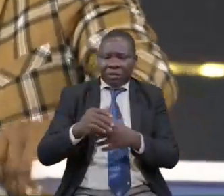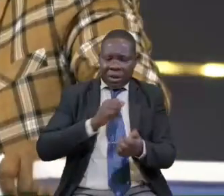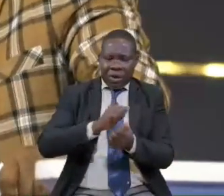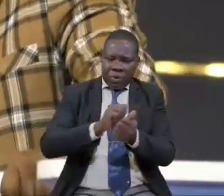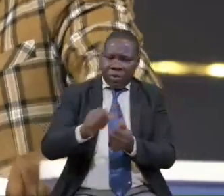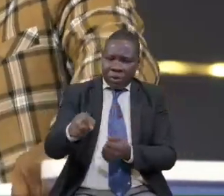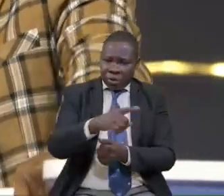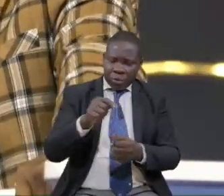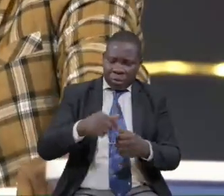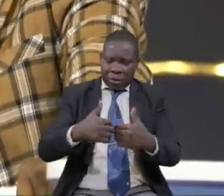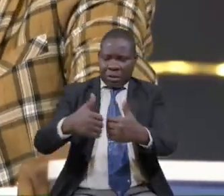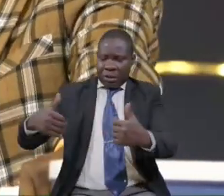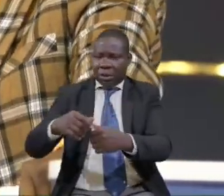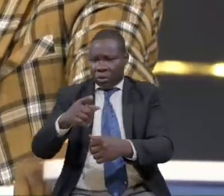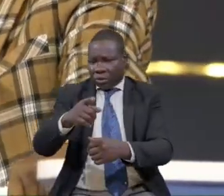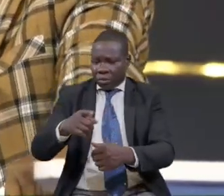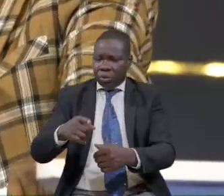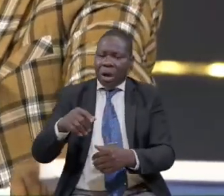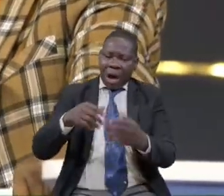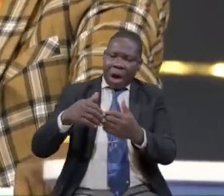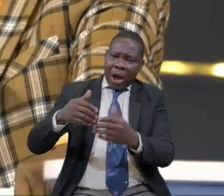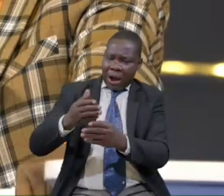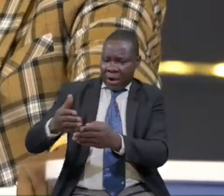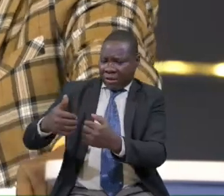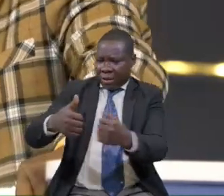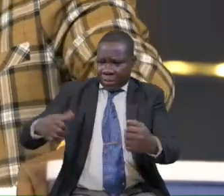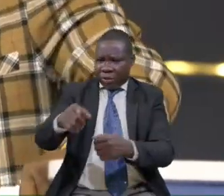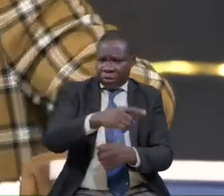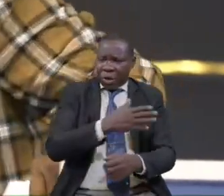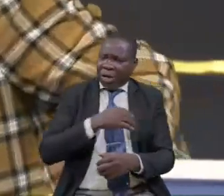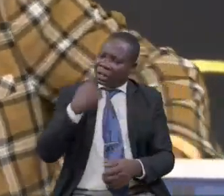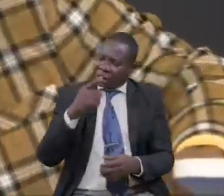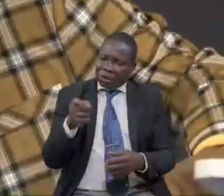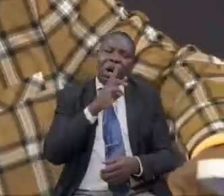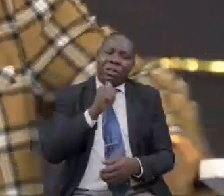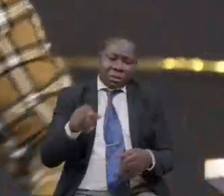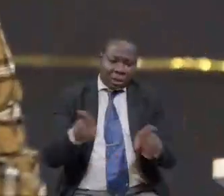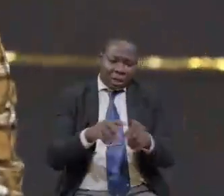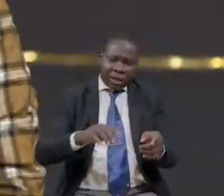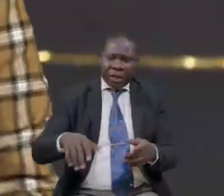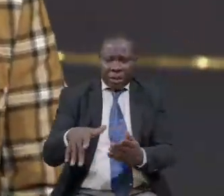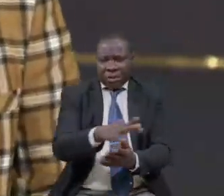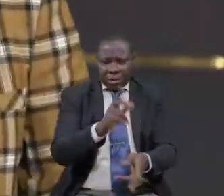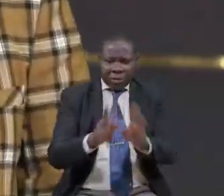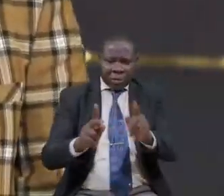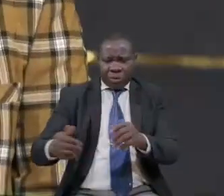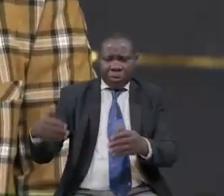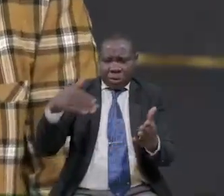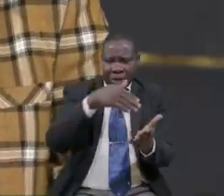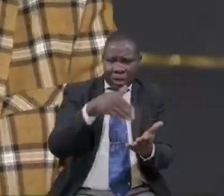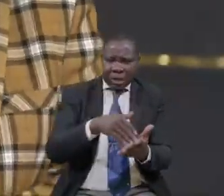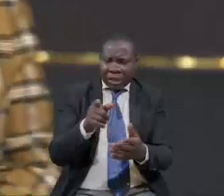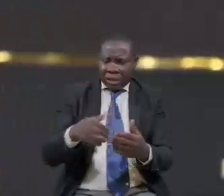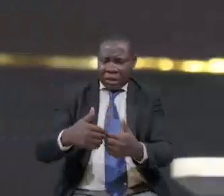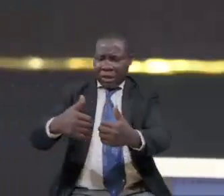and he says you are not like those ones anymore. He sets you apart and he says you will not